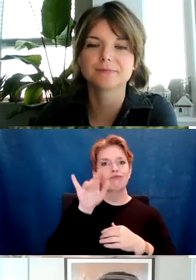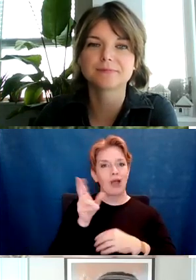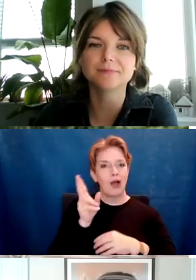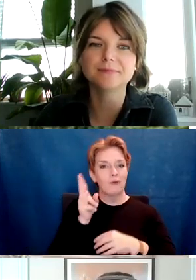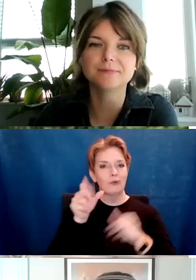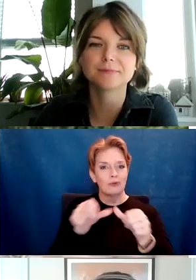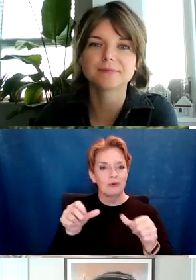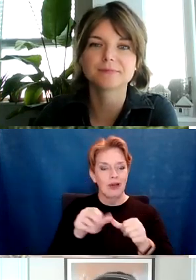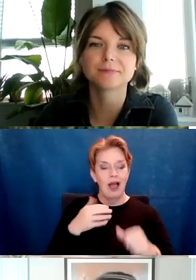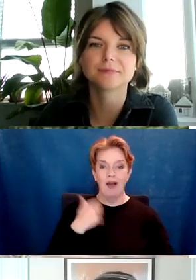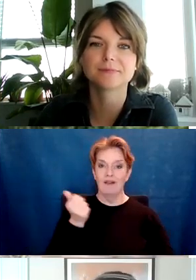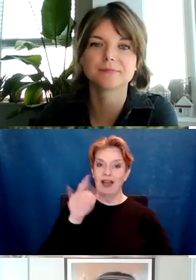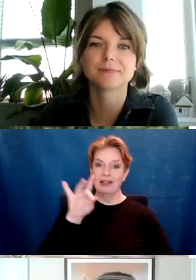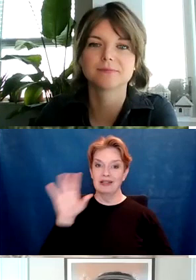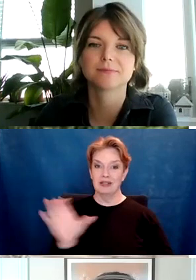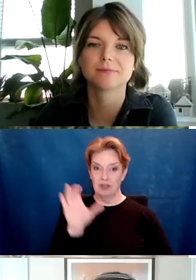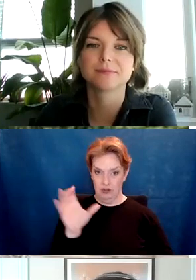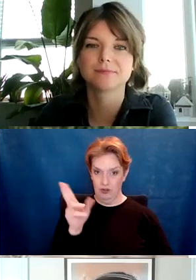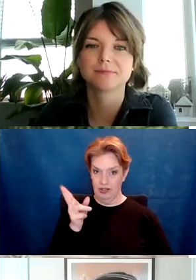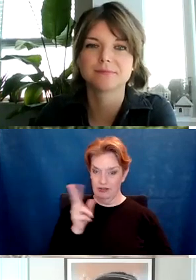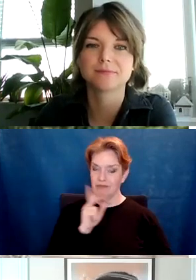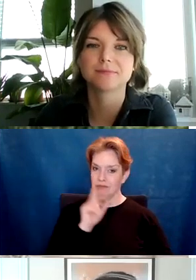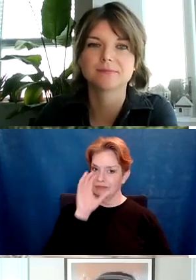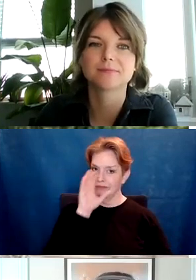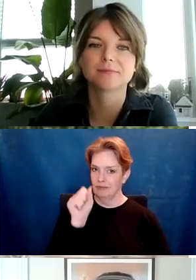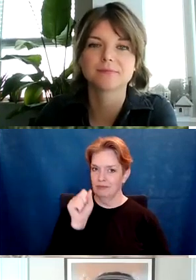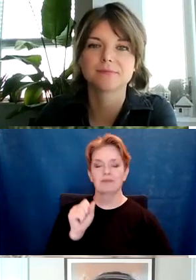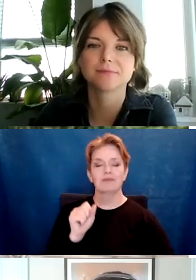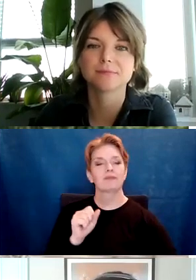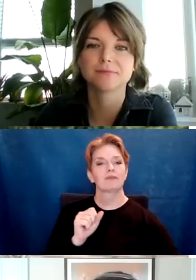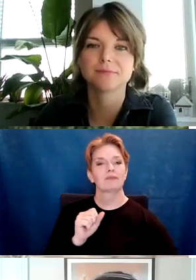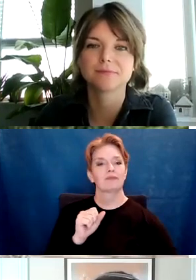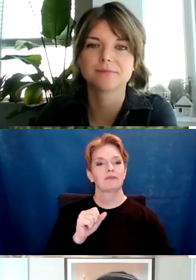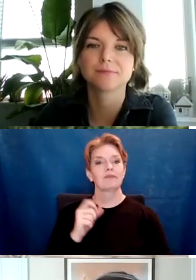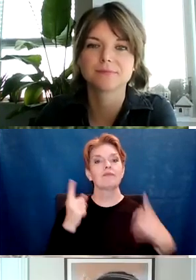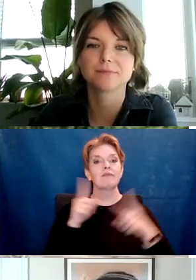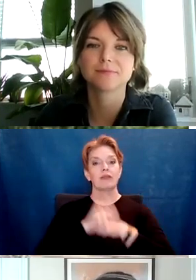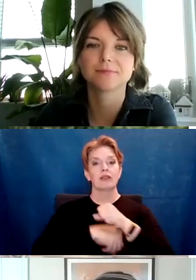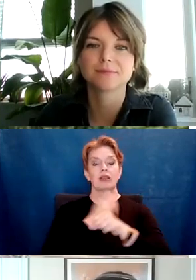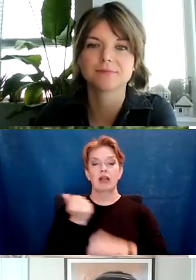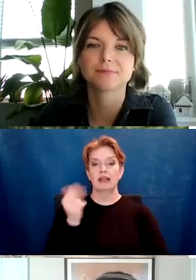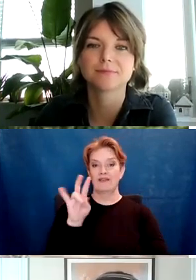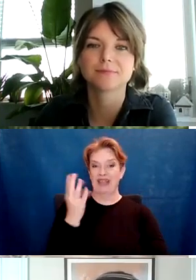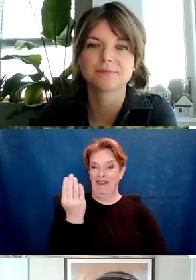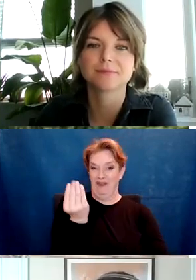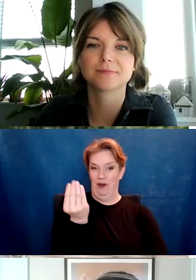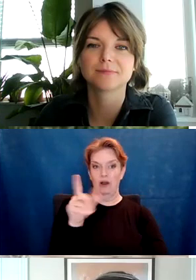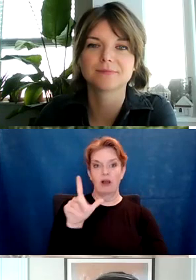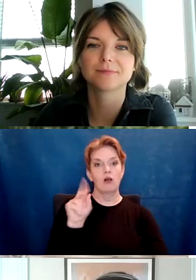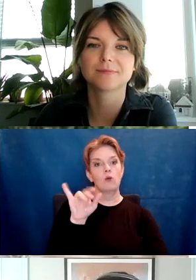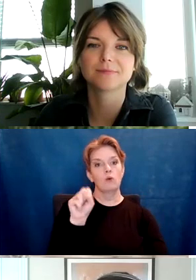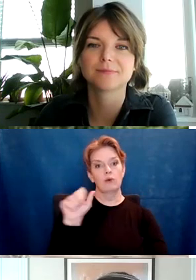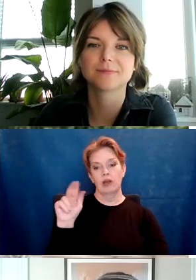18th century history that is compelling as well. In 1714, French-Canadian entrepreneur